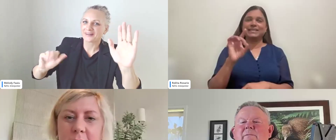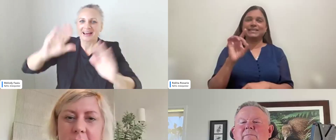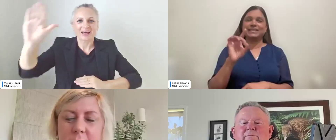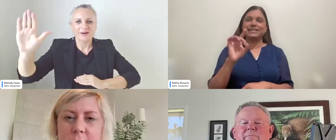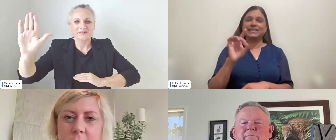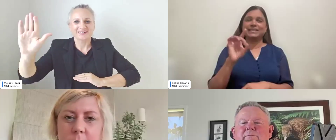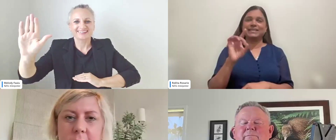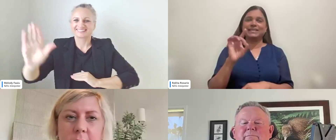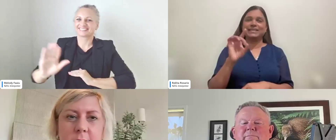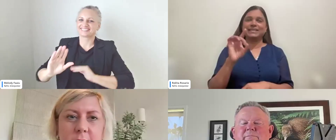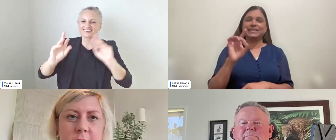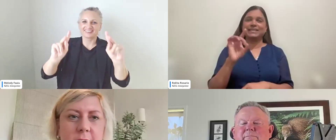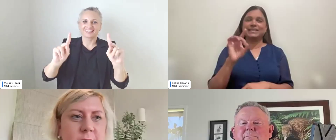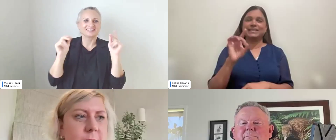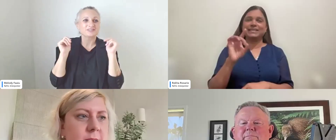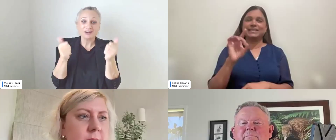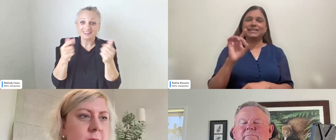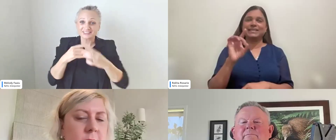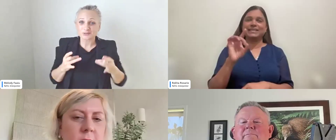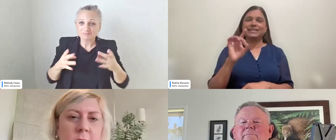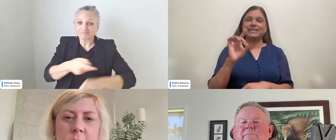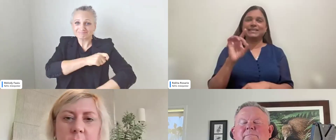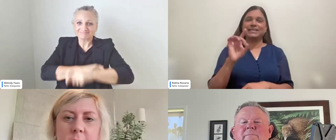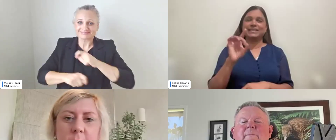Hello. Right, shall we get into it?